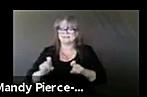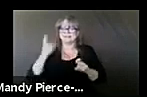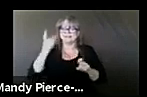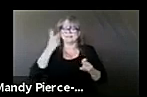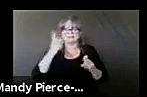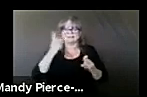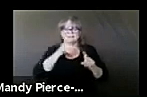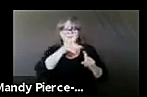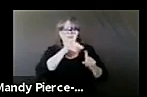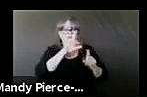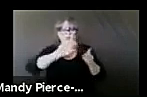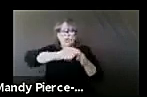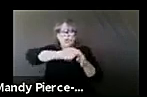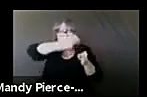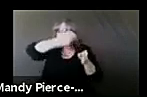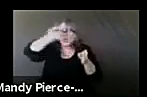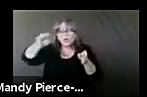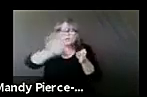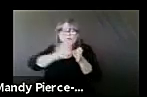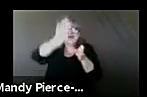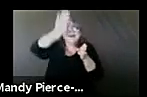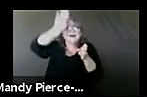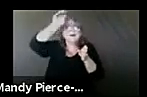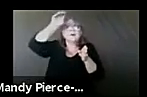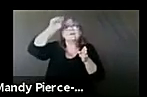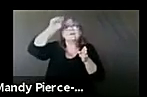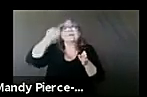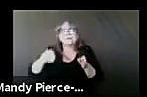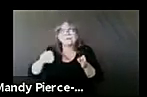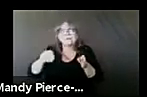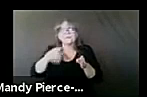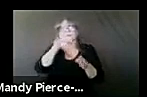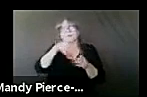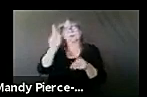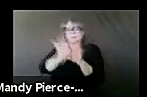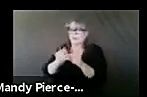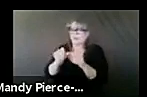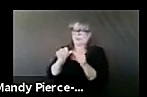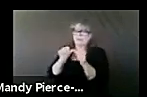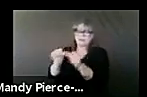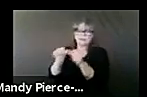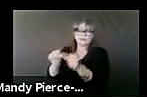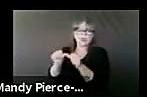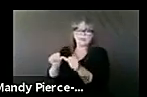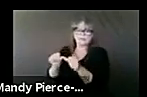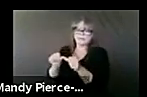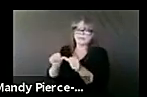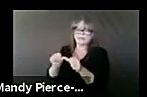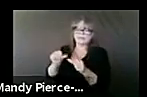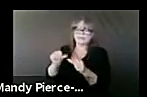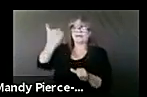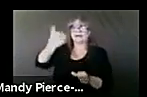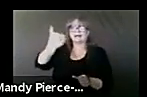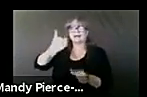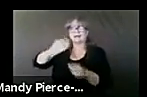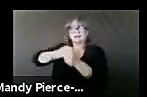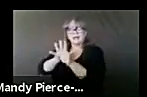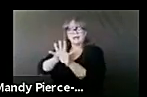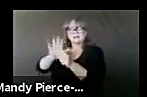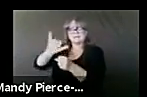need to continue to track the infection in the community, isolate and quarantine to control